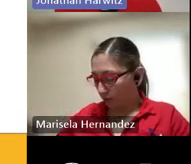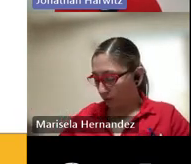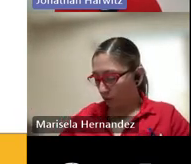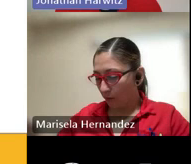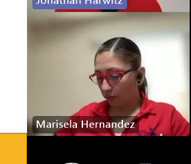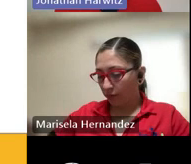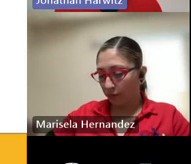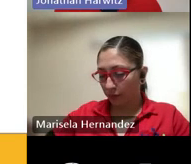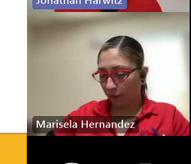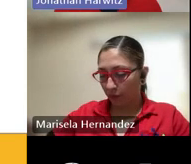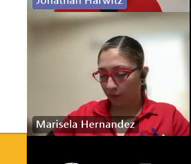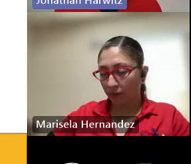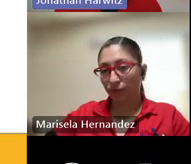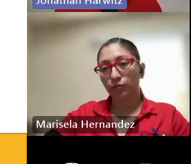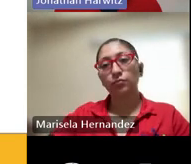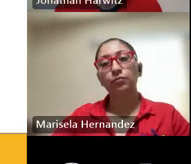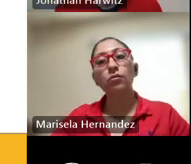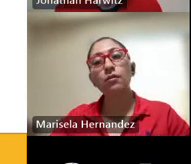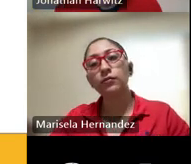become